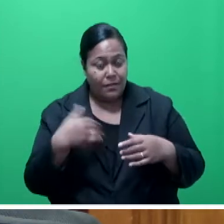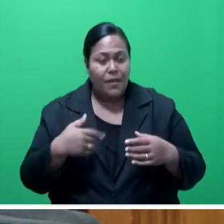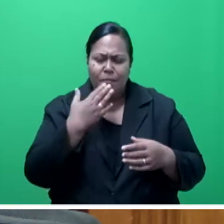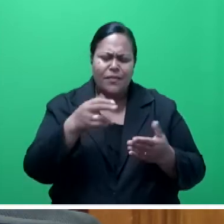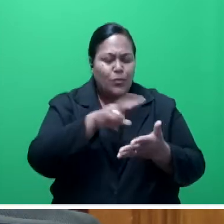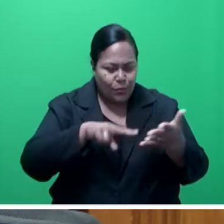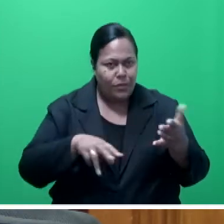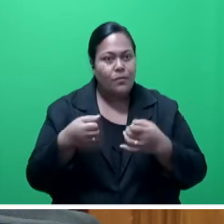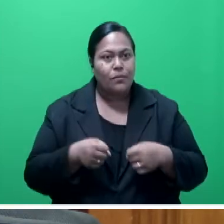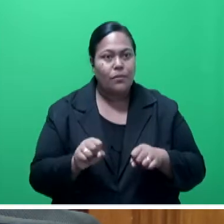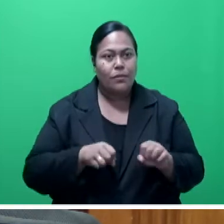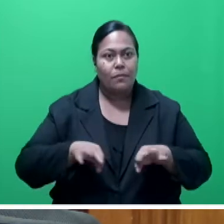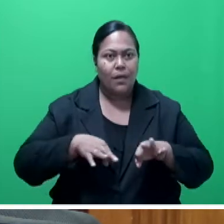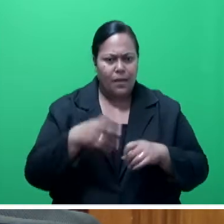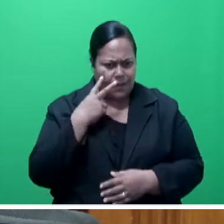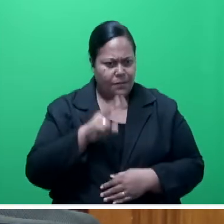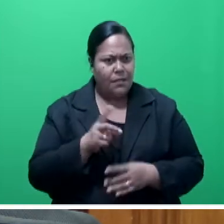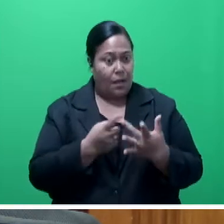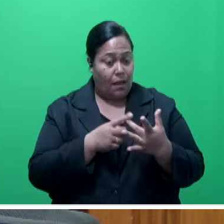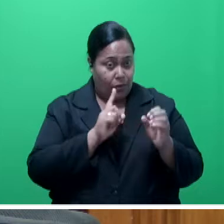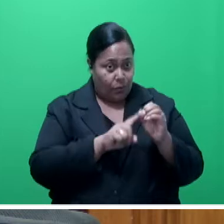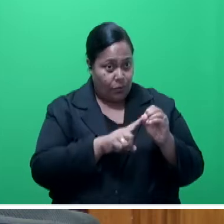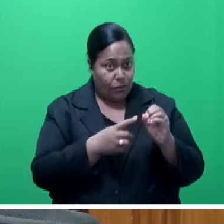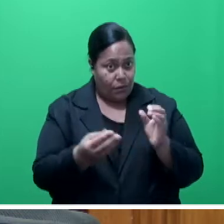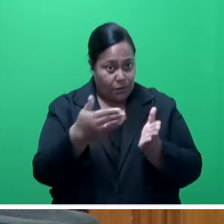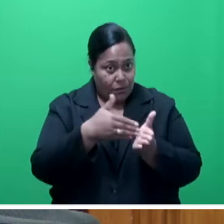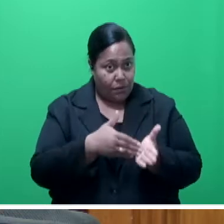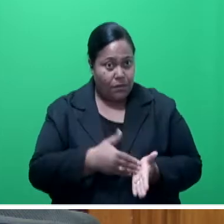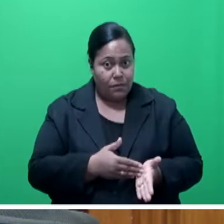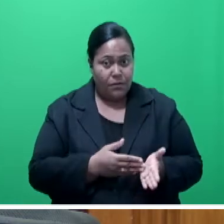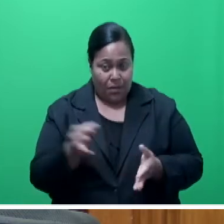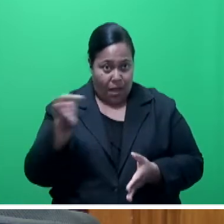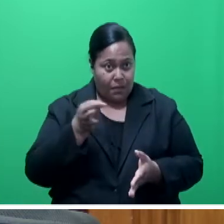because I see a number of other questions that are emanating from the other side